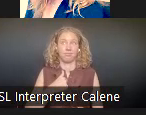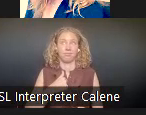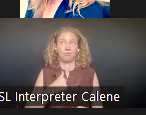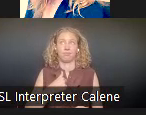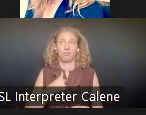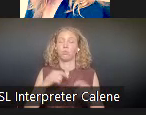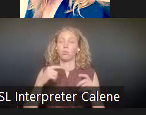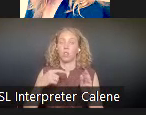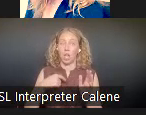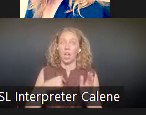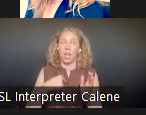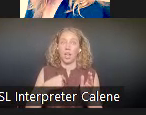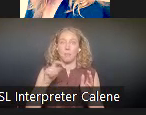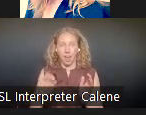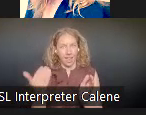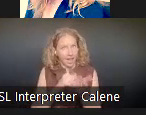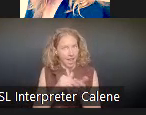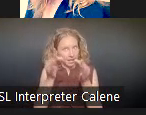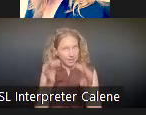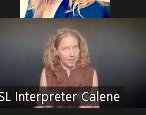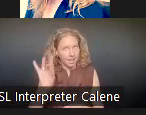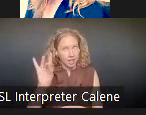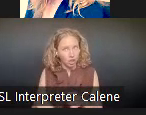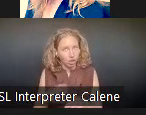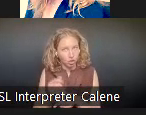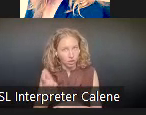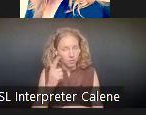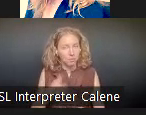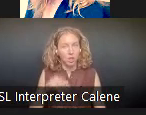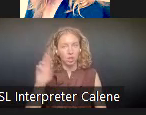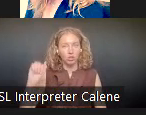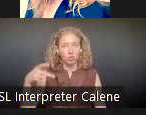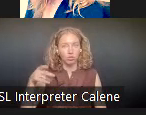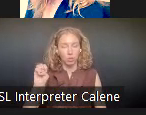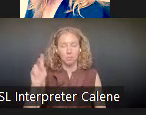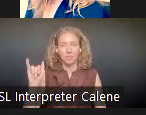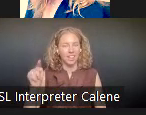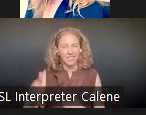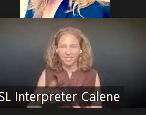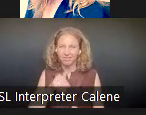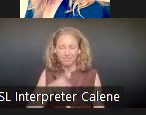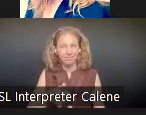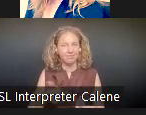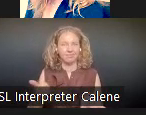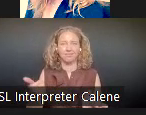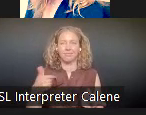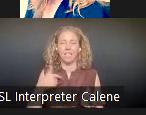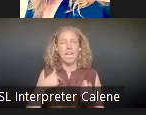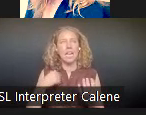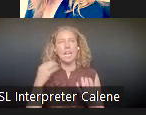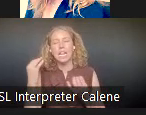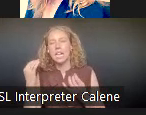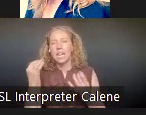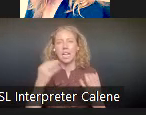to make that decision again 8 years later for my rape kit, it wasn't easy. I went back and forth with my support